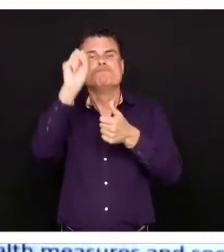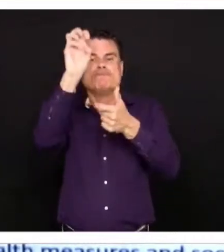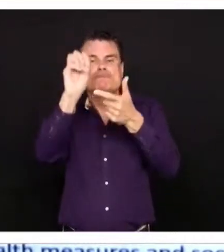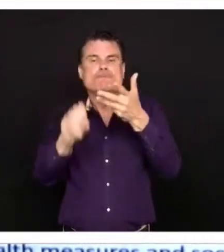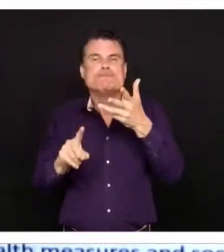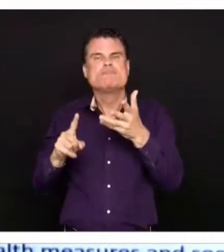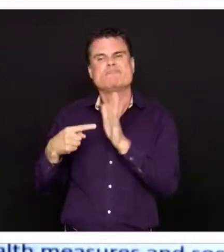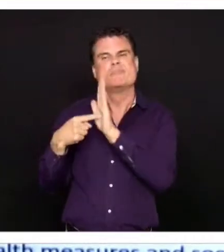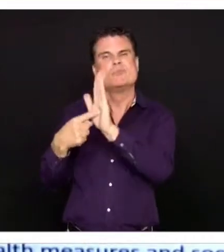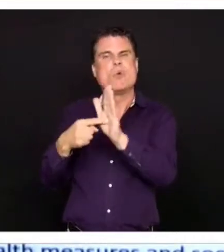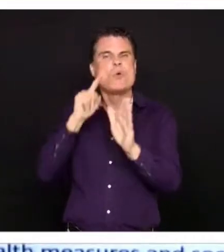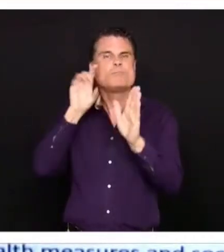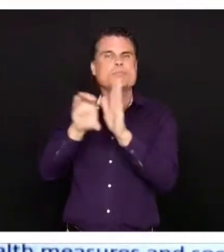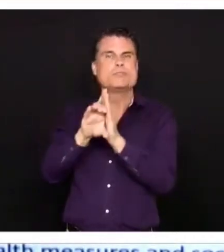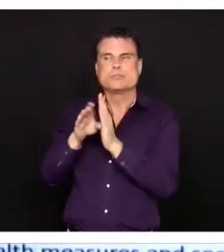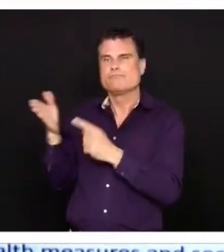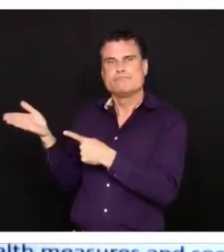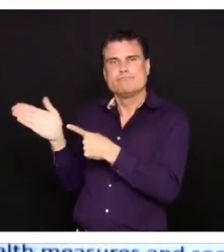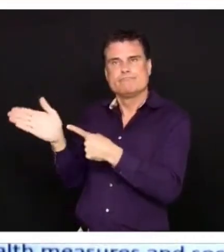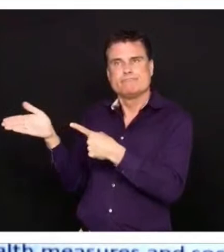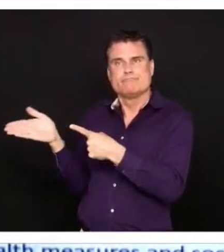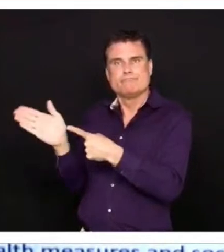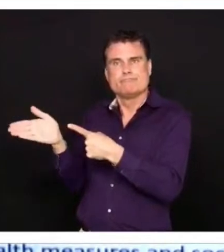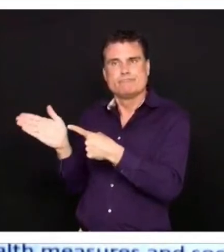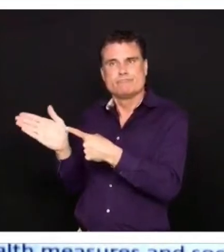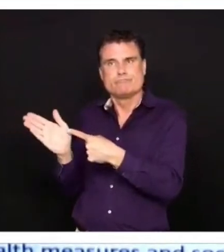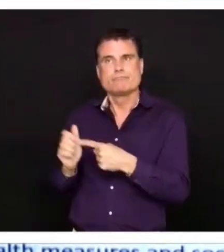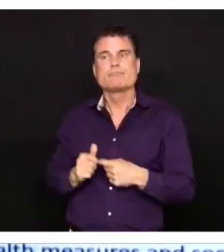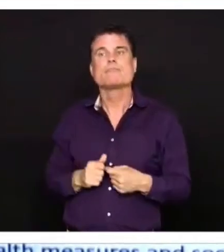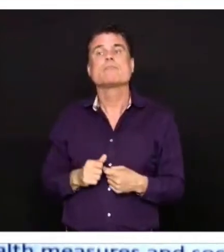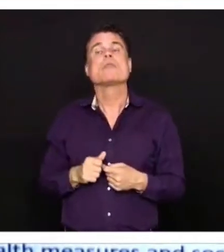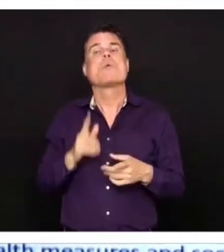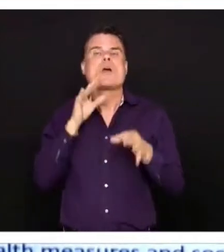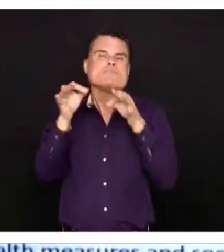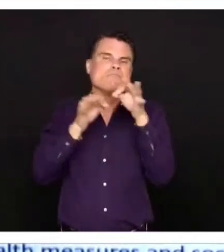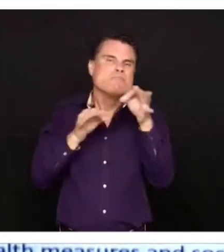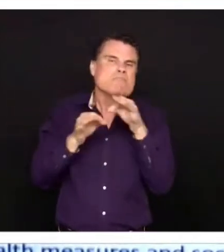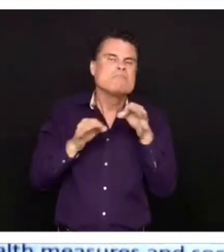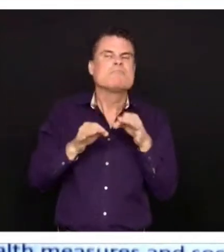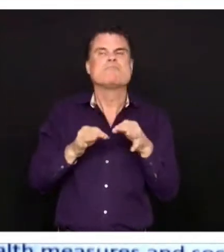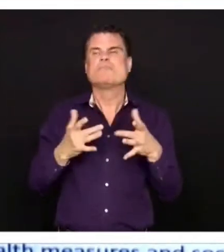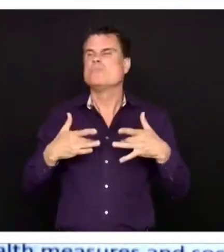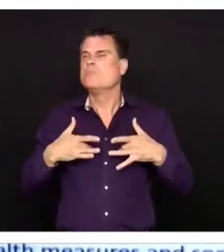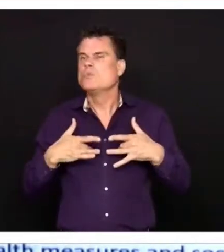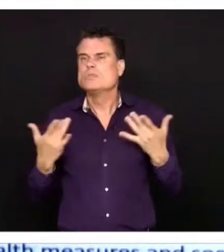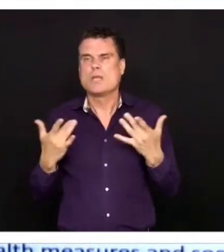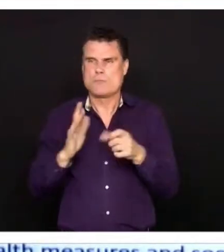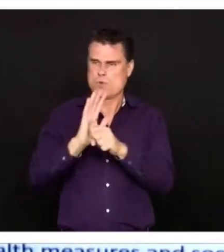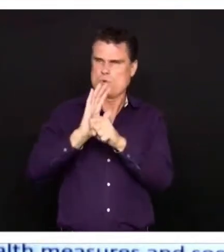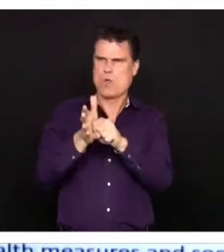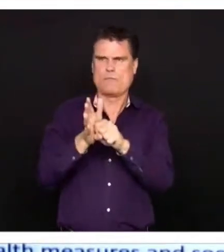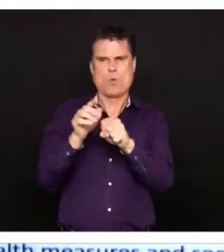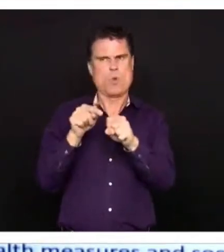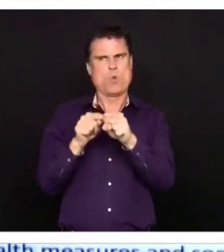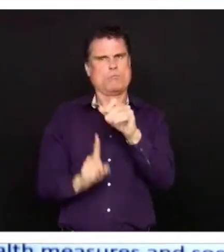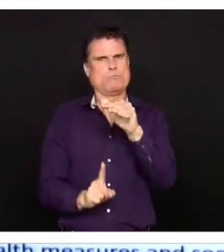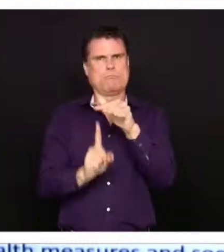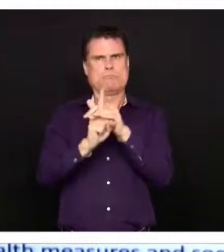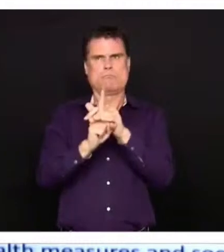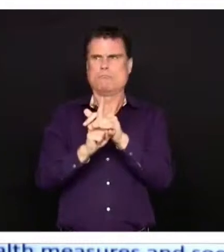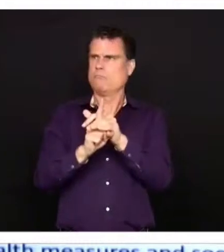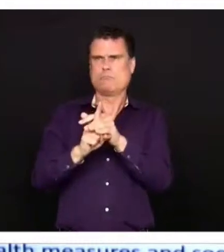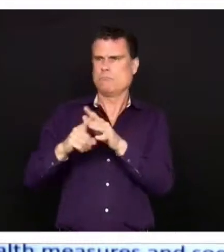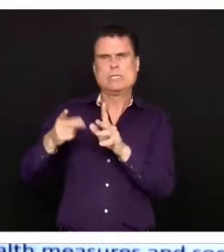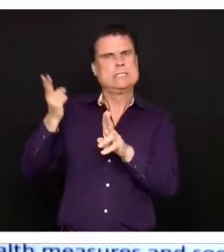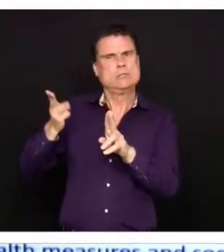our current state in BC to previous projections that we had made. As you know, we presented our modeling first amongst the provinces on March the